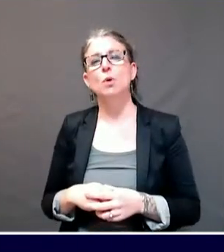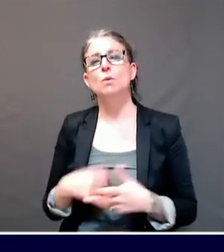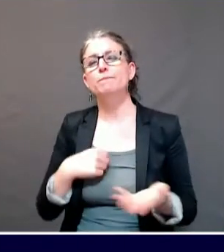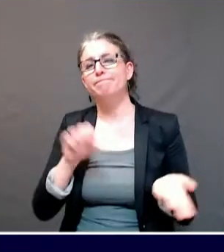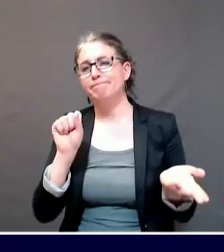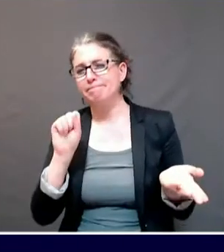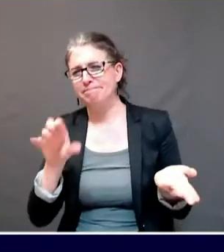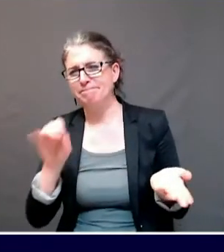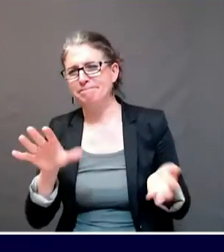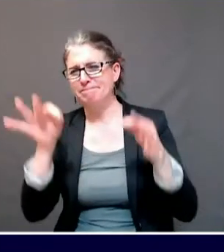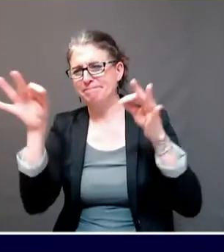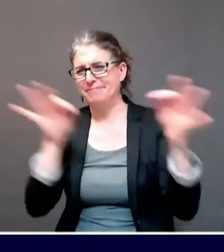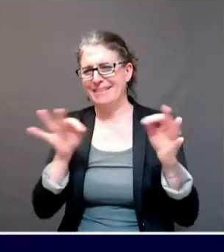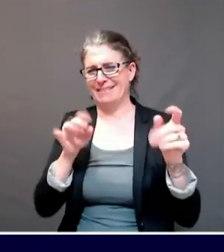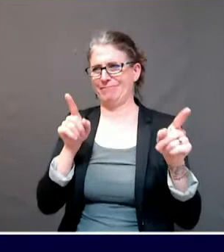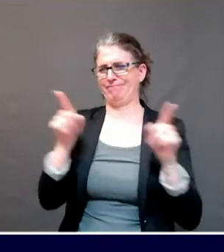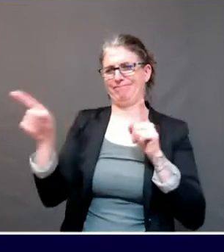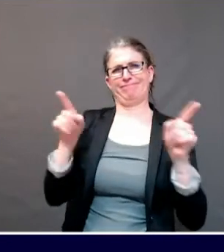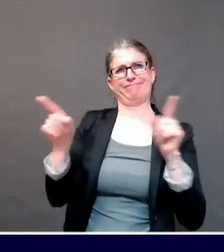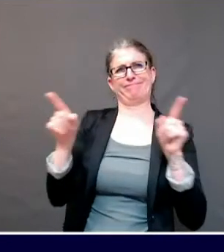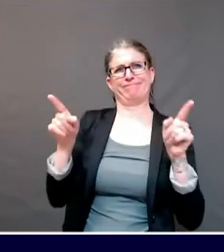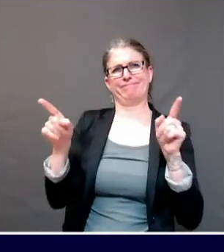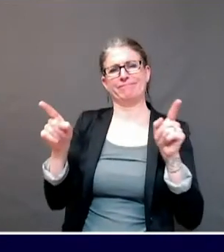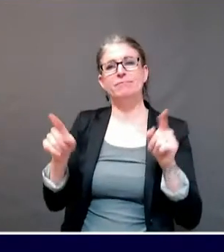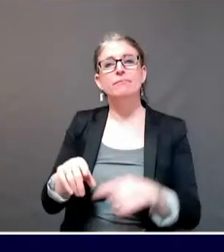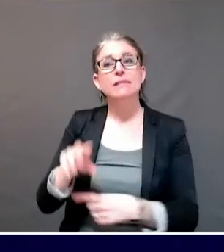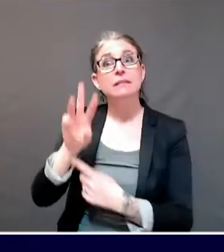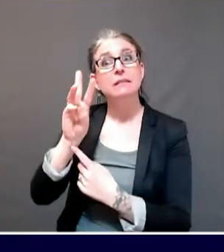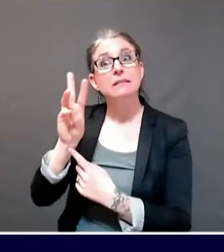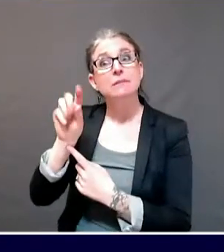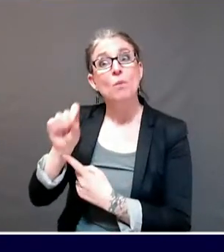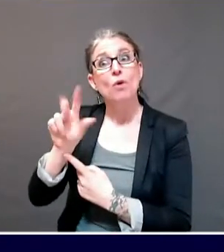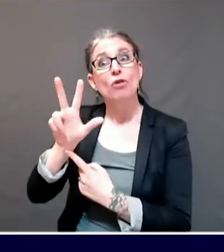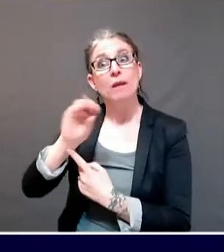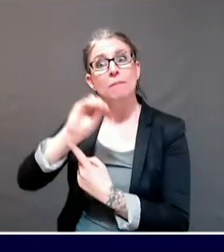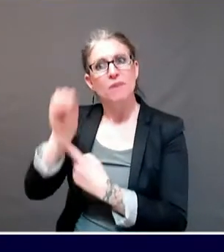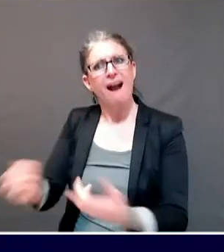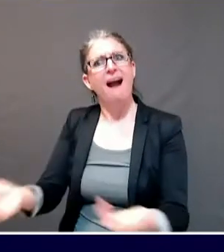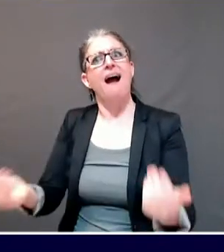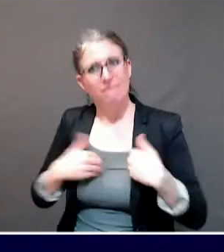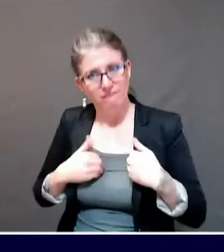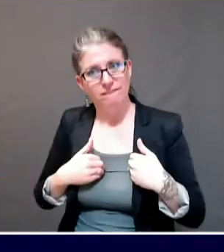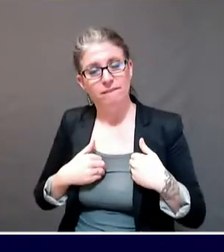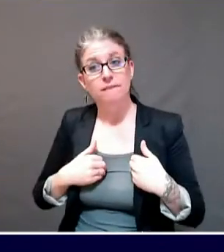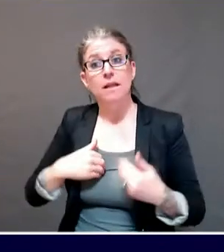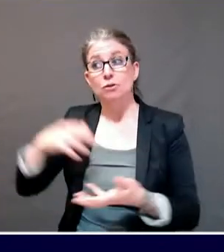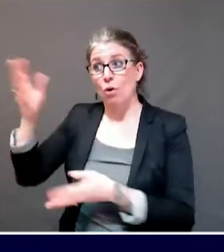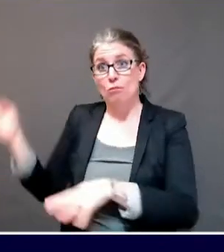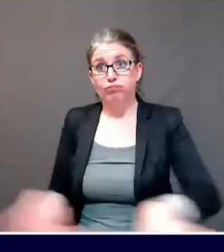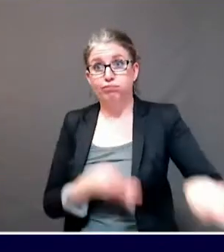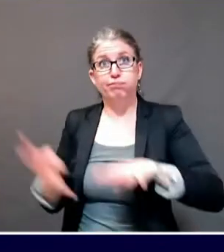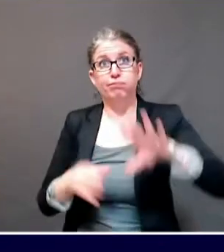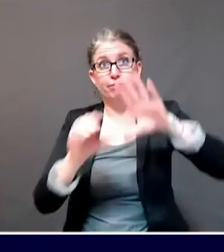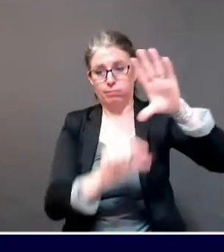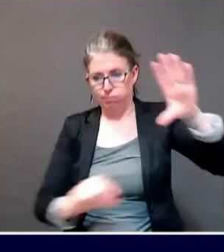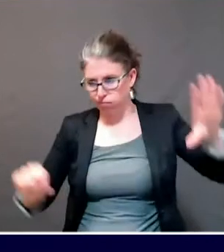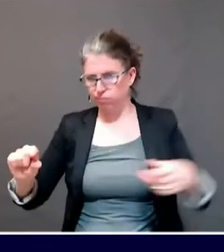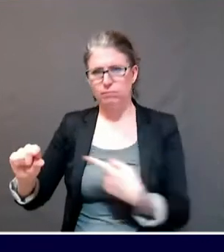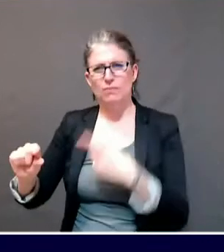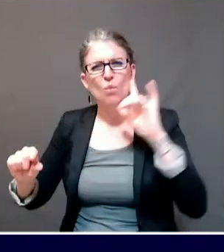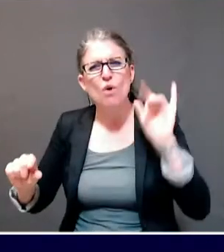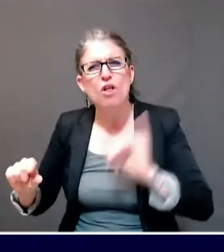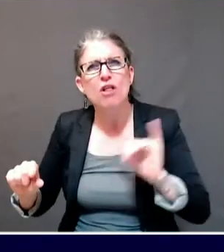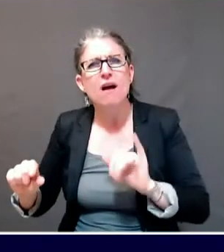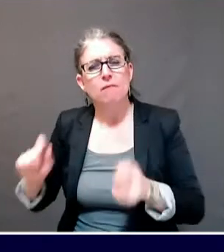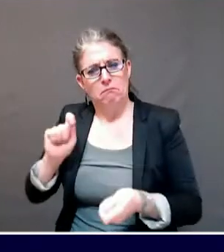those positivity numbers mean, specifically how and why they've changed in recent weeks. The first